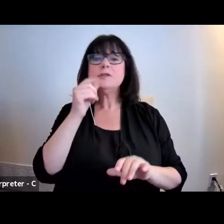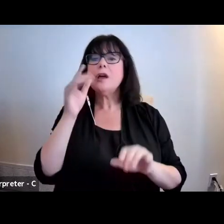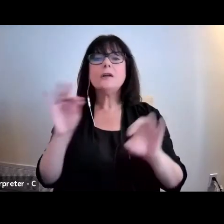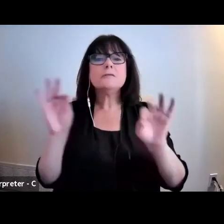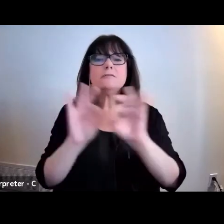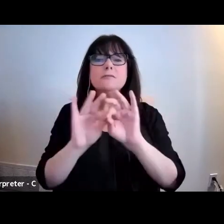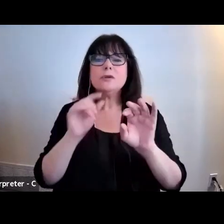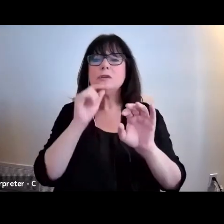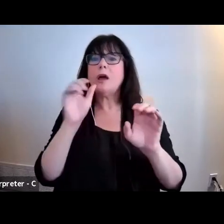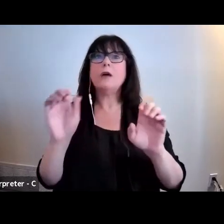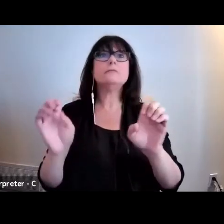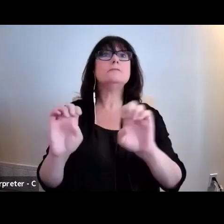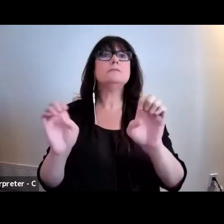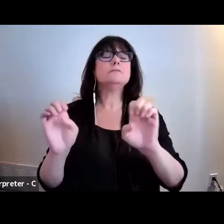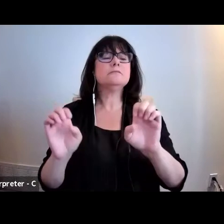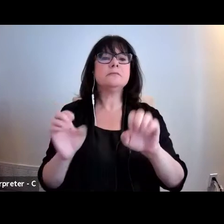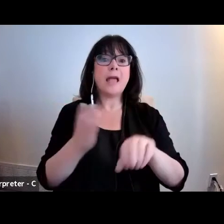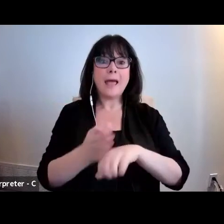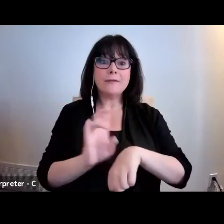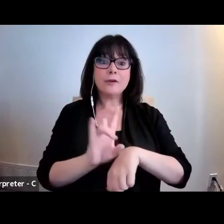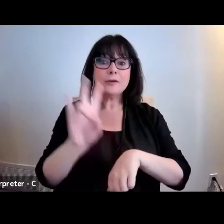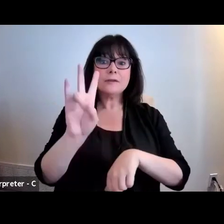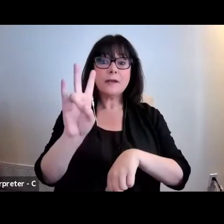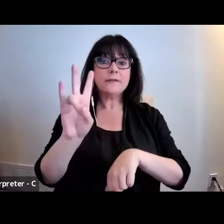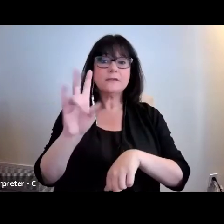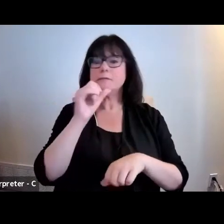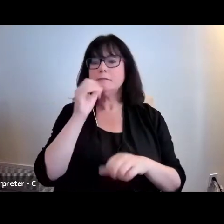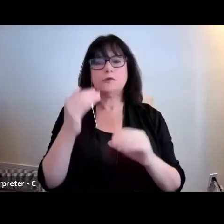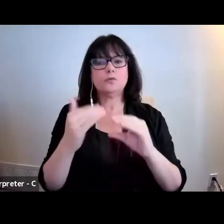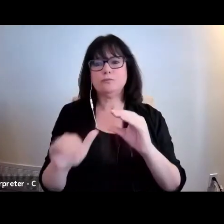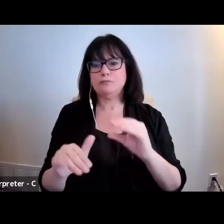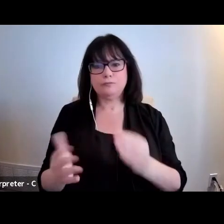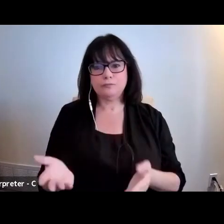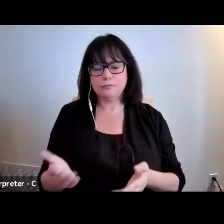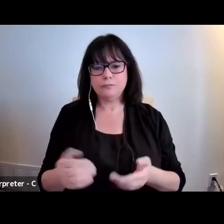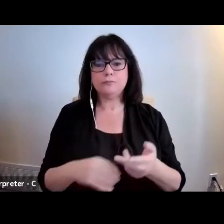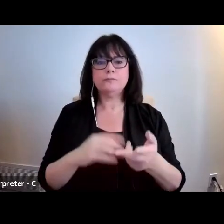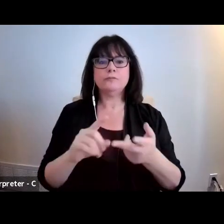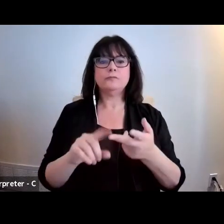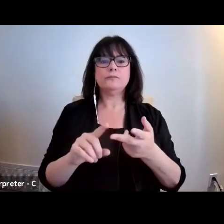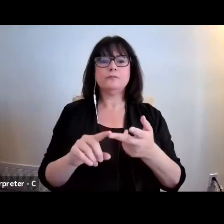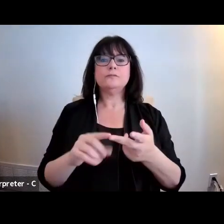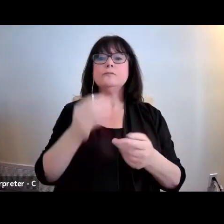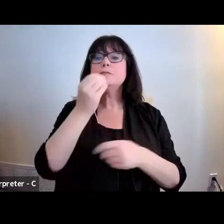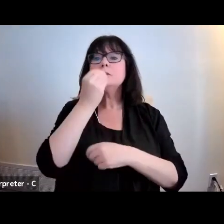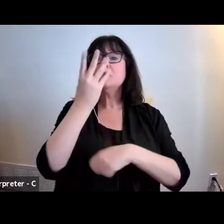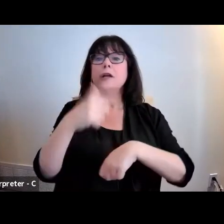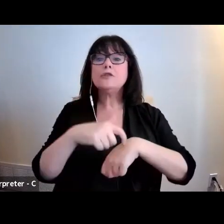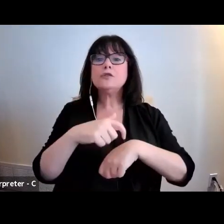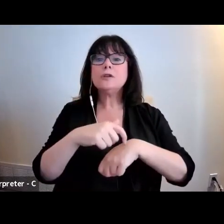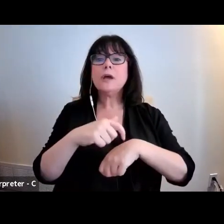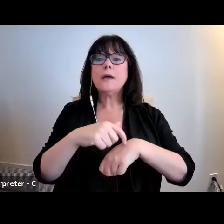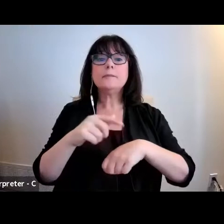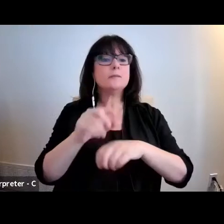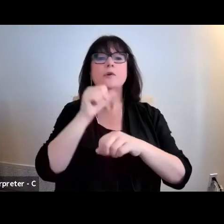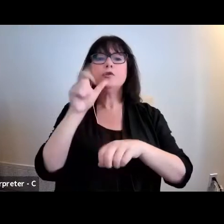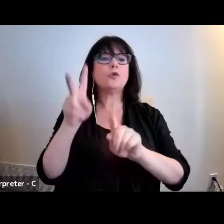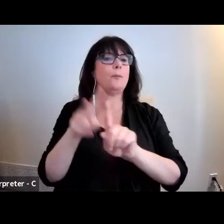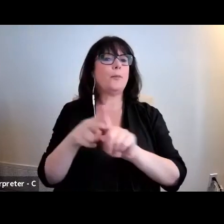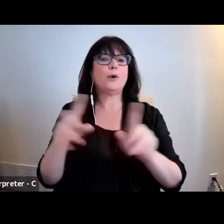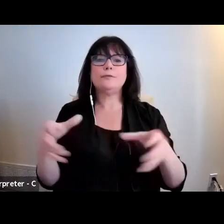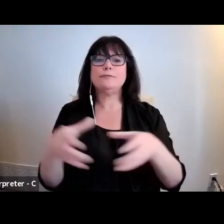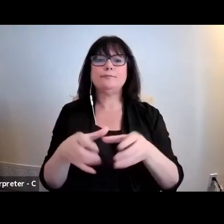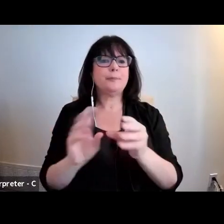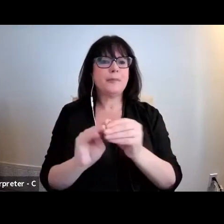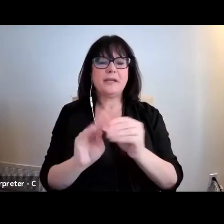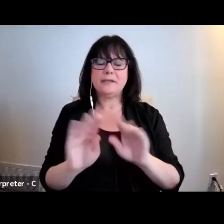meeting free, and making sure that we schedule time, focus time, for the completion of work tasks in your